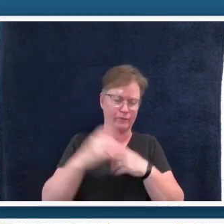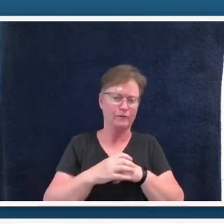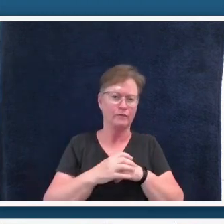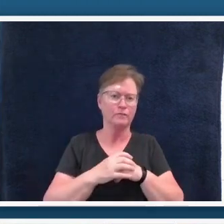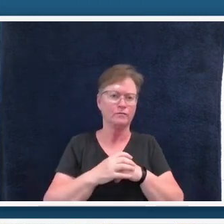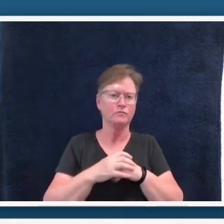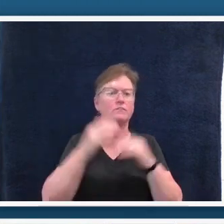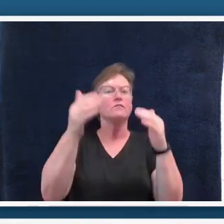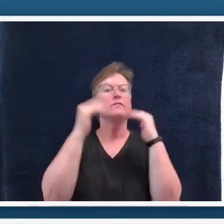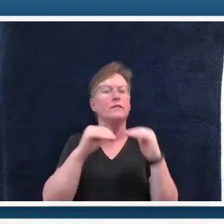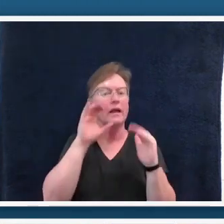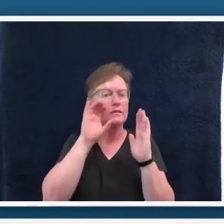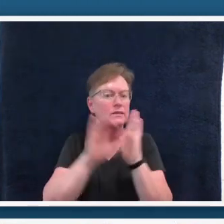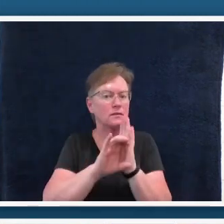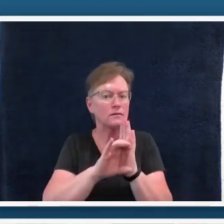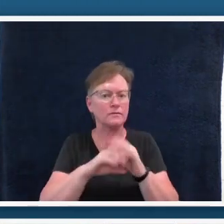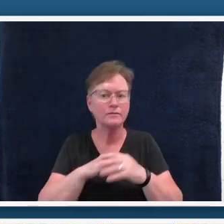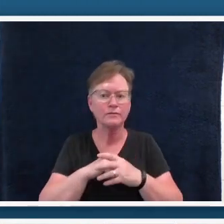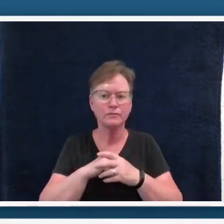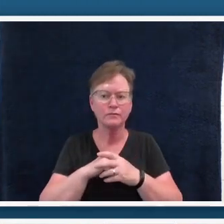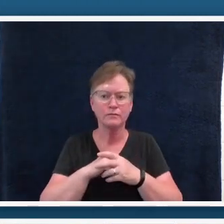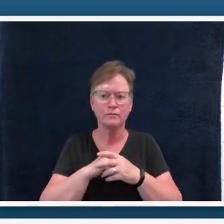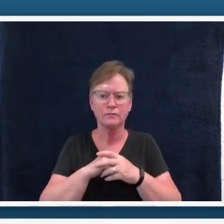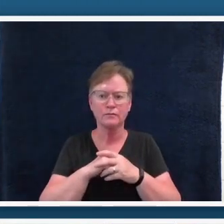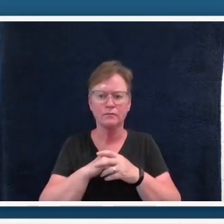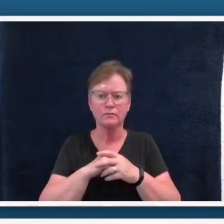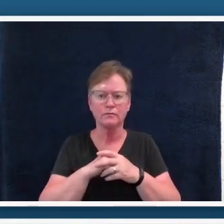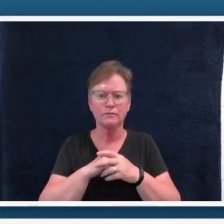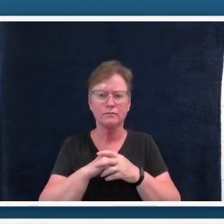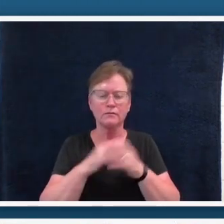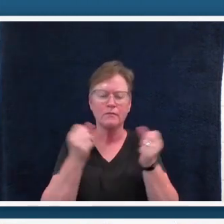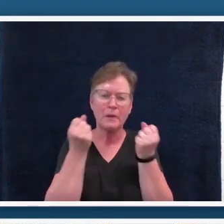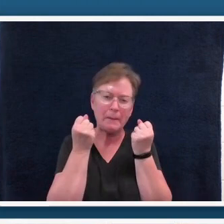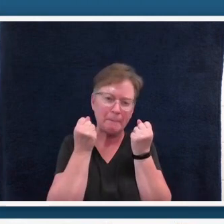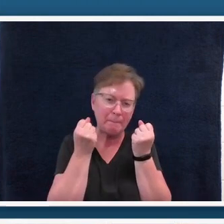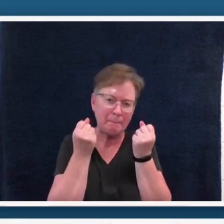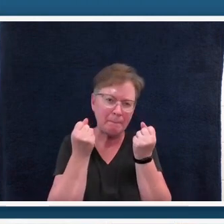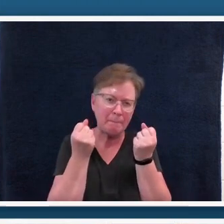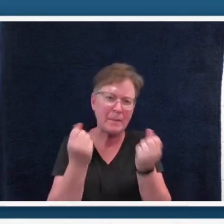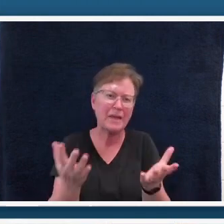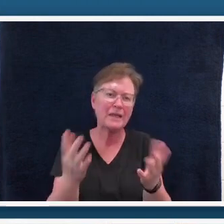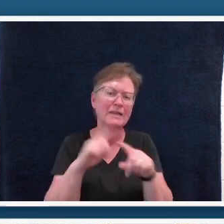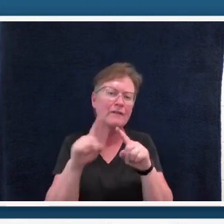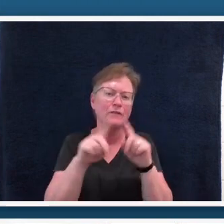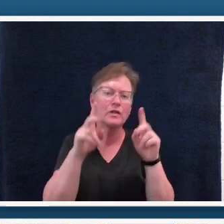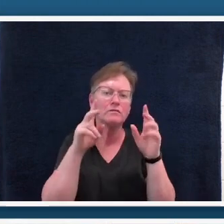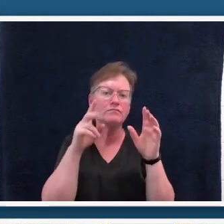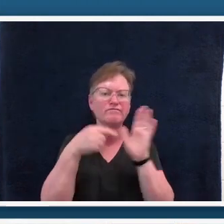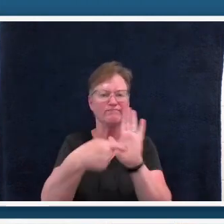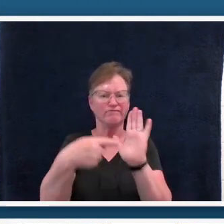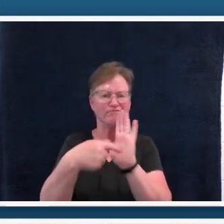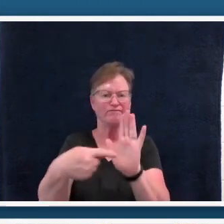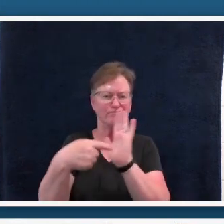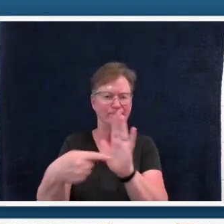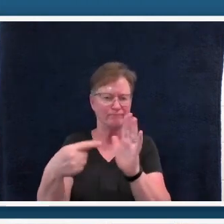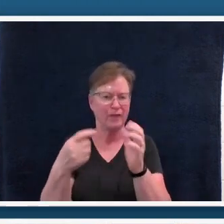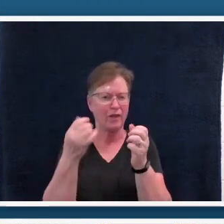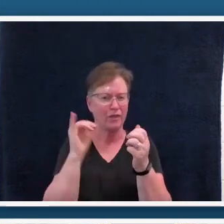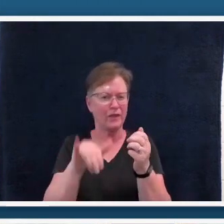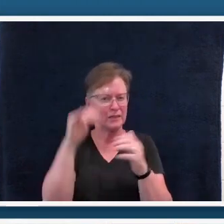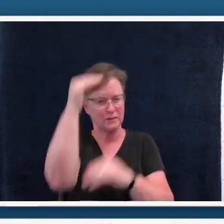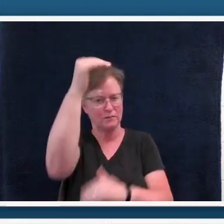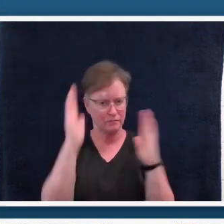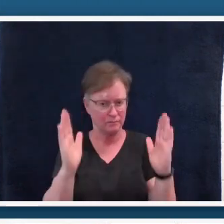As I mentioned, there were, of course, many different kinds of things depicted on these murals. First, there were many, many murals showing